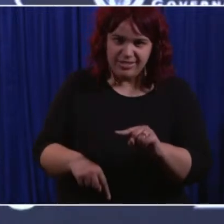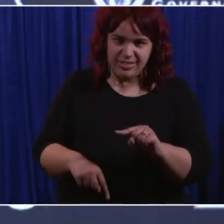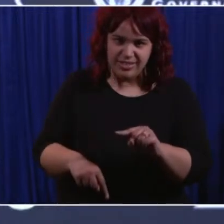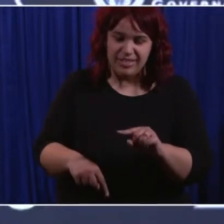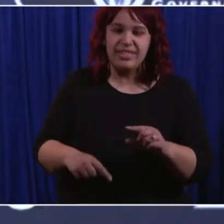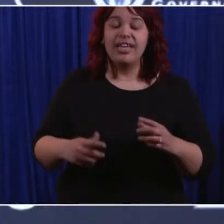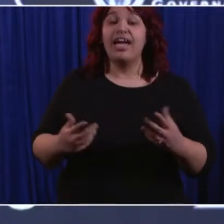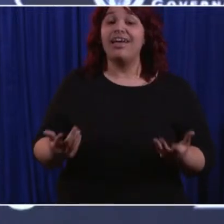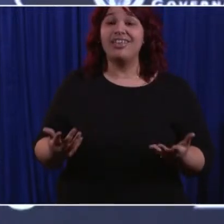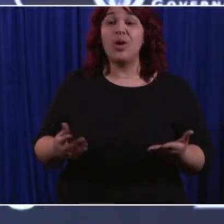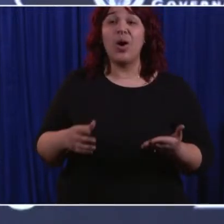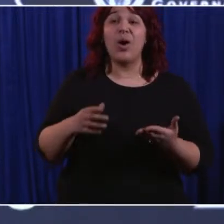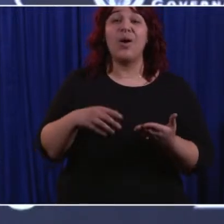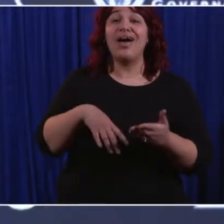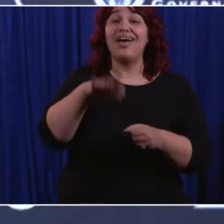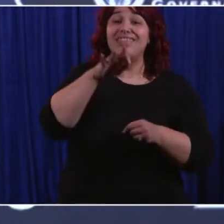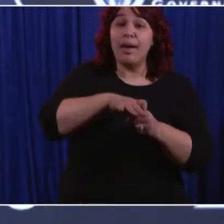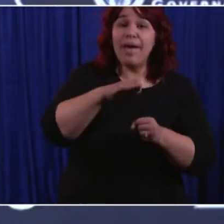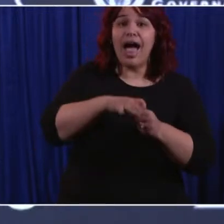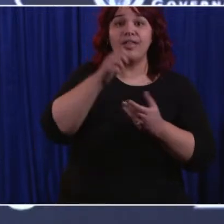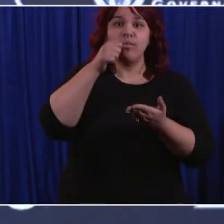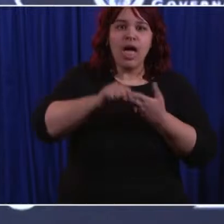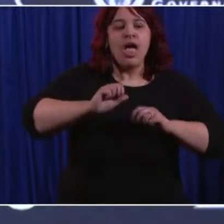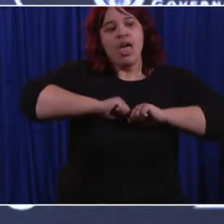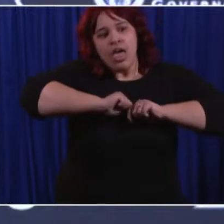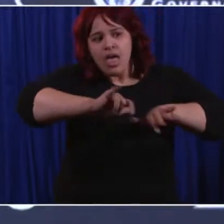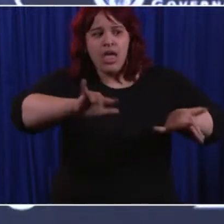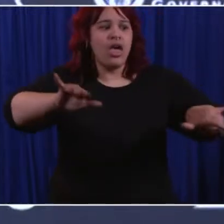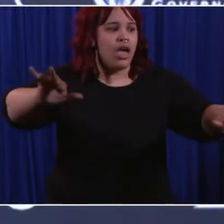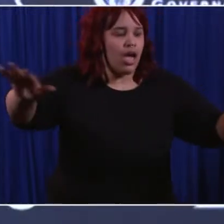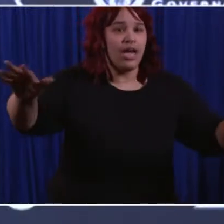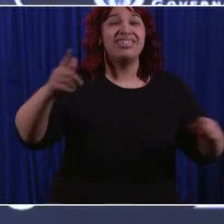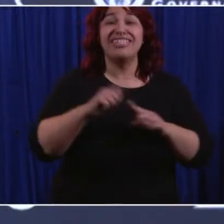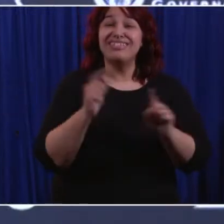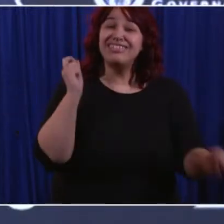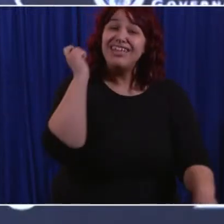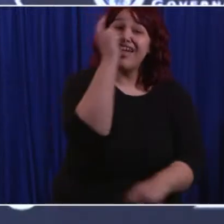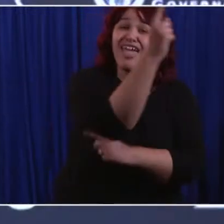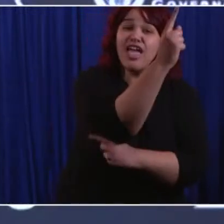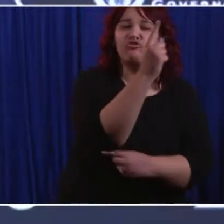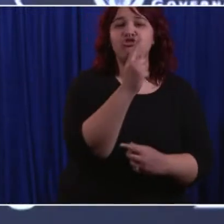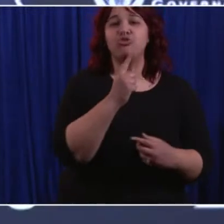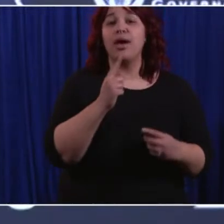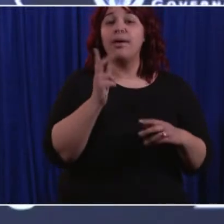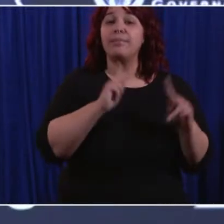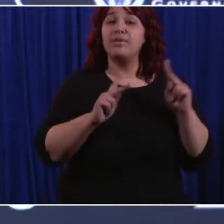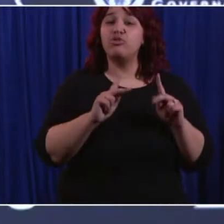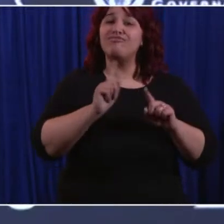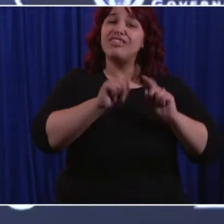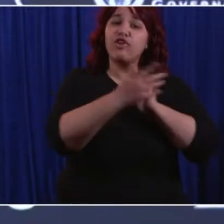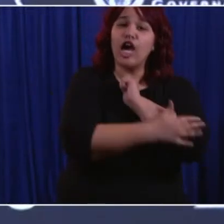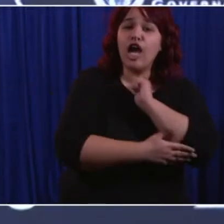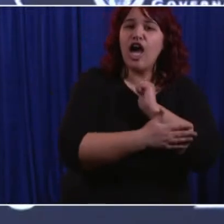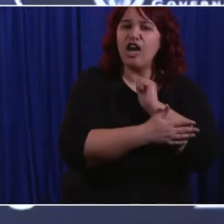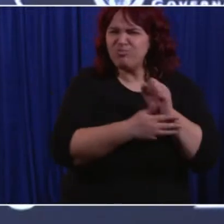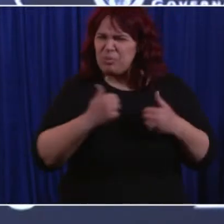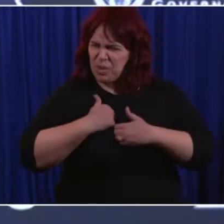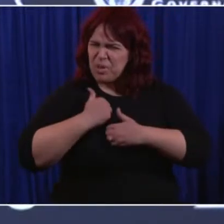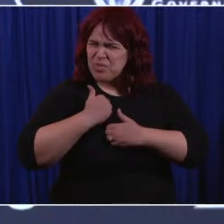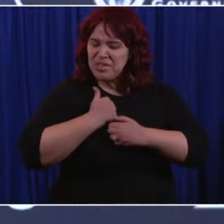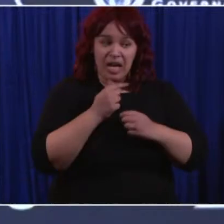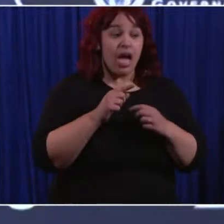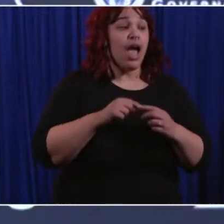to mail out the ballots, get them printed and mail out the ballots for the overseas people who wanted to vote. I mean, that's the